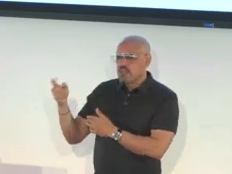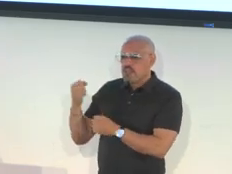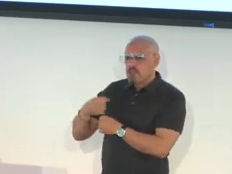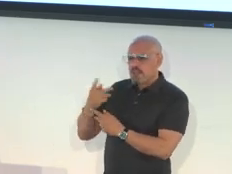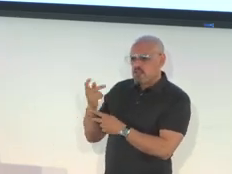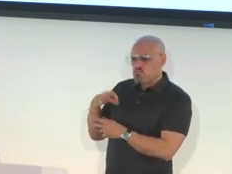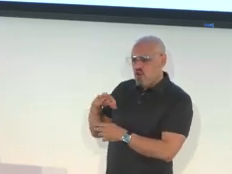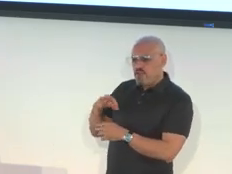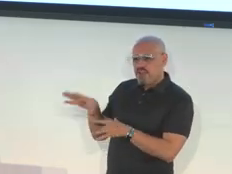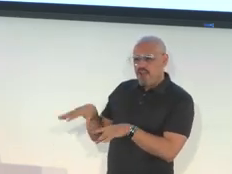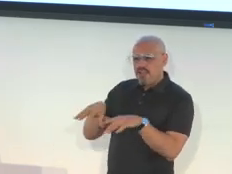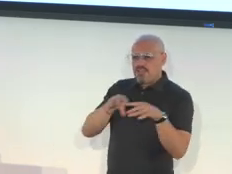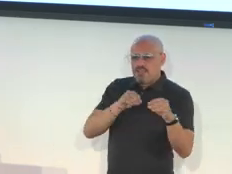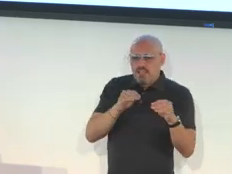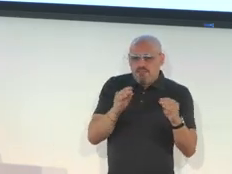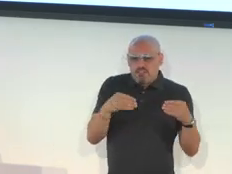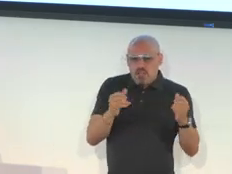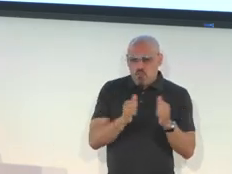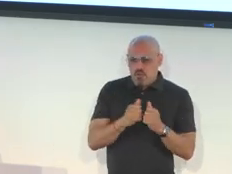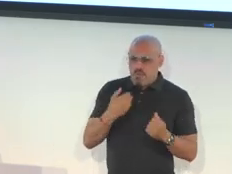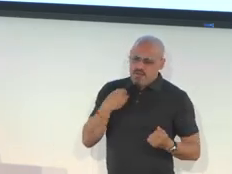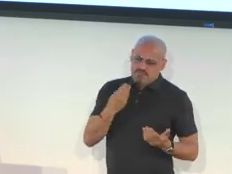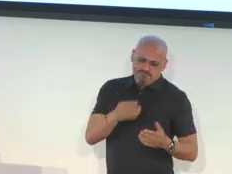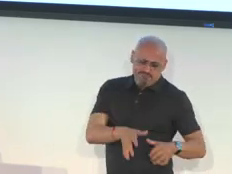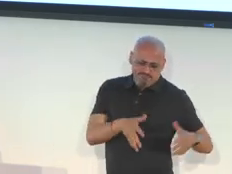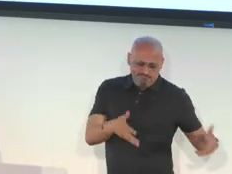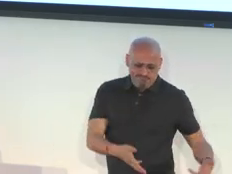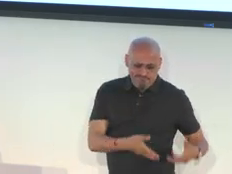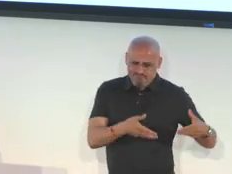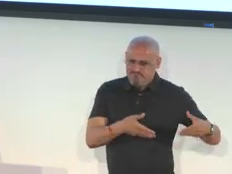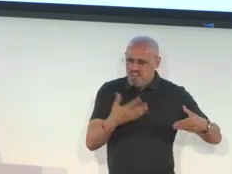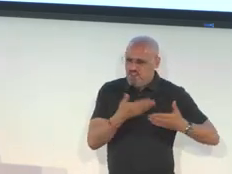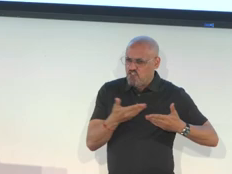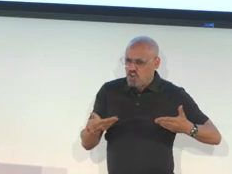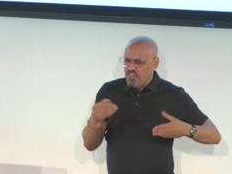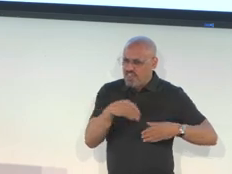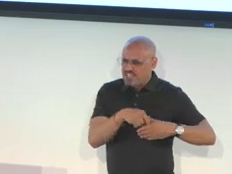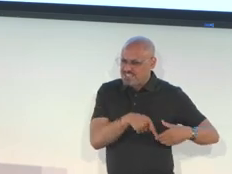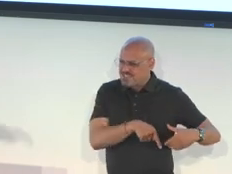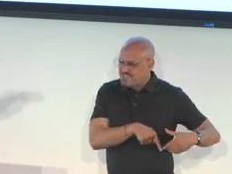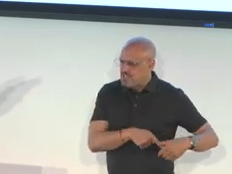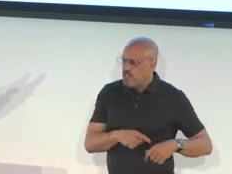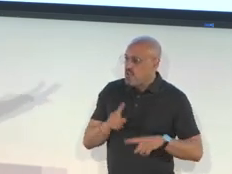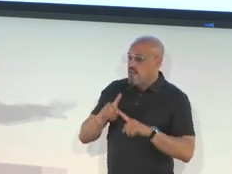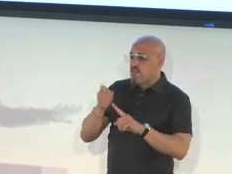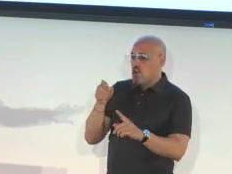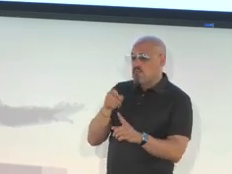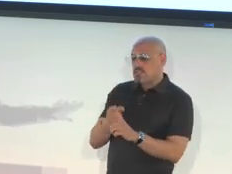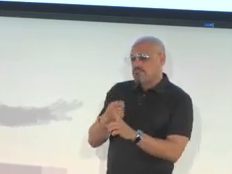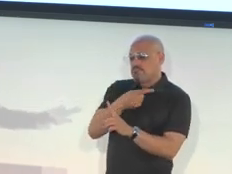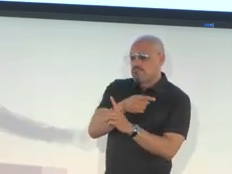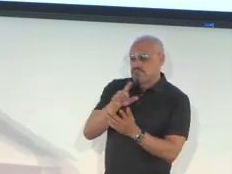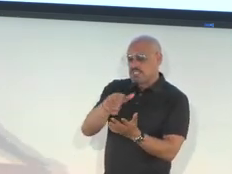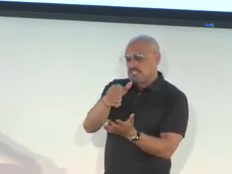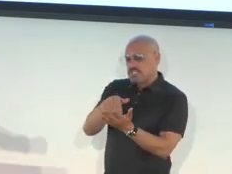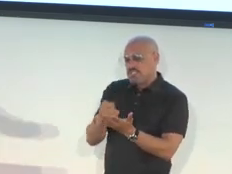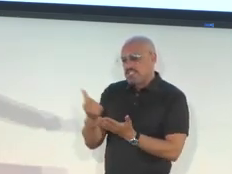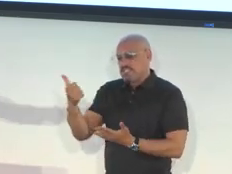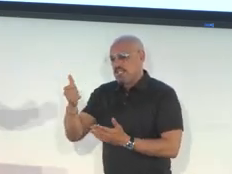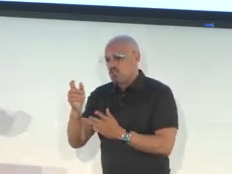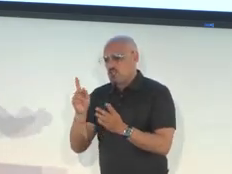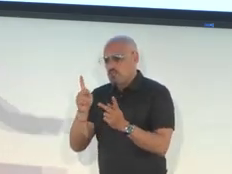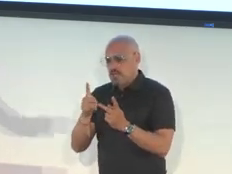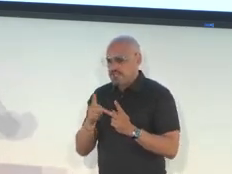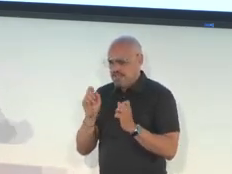I'm going to walk out the shop with my supermarket shopping there. From a decentralized point of view, I could also go to a marketplace, and I could go around